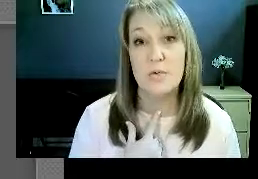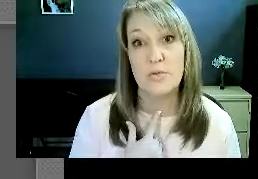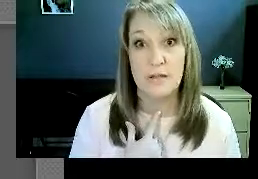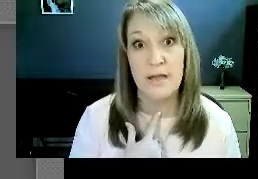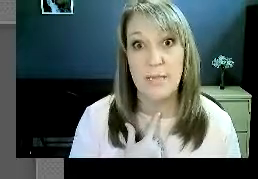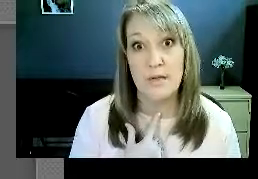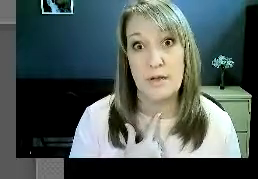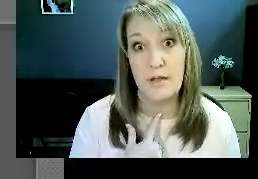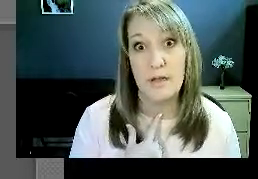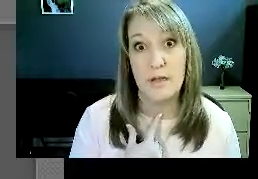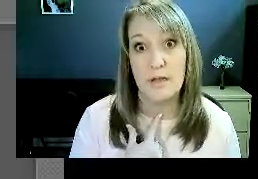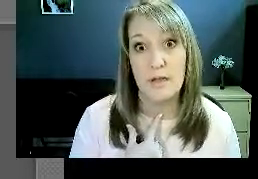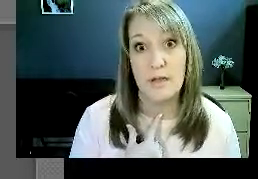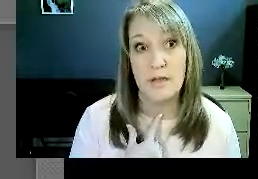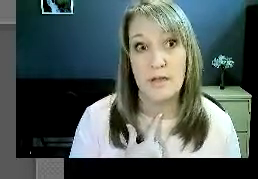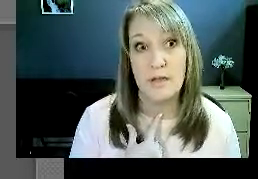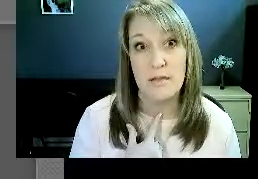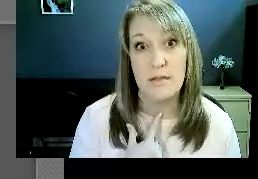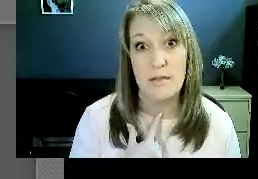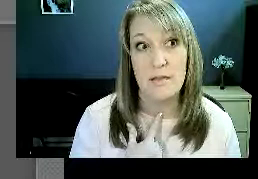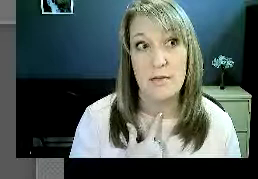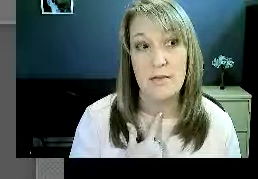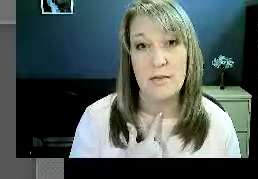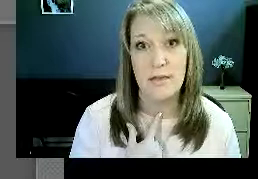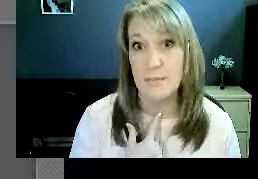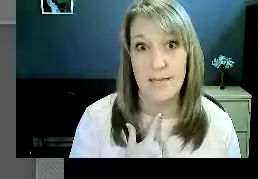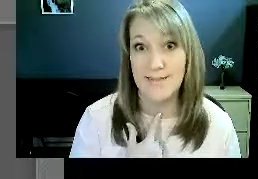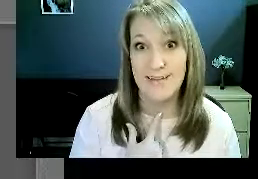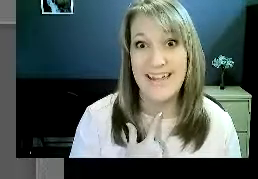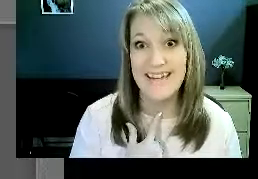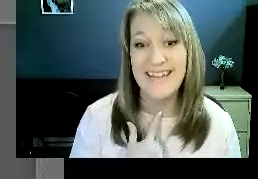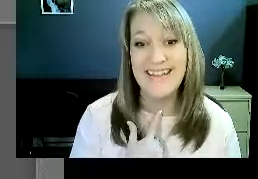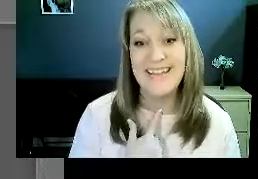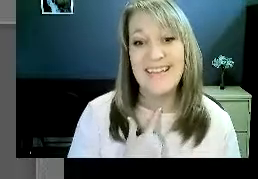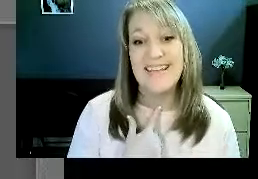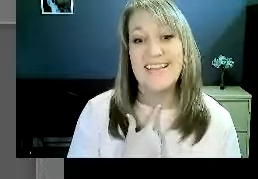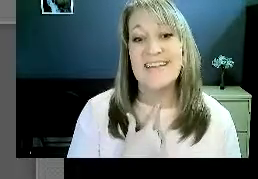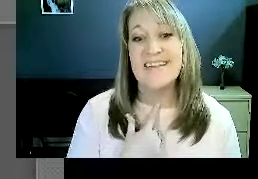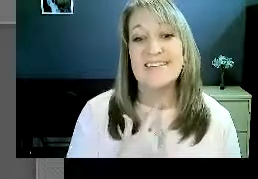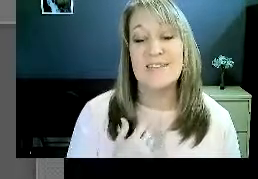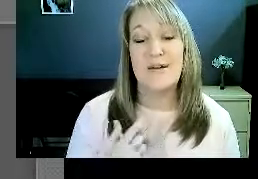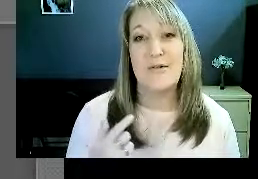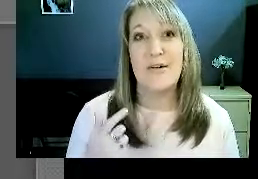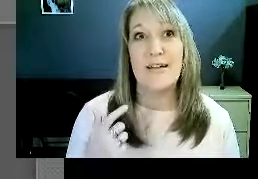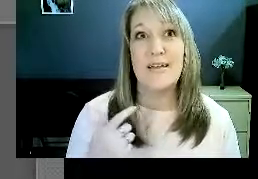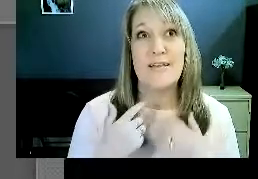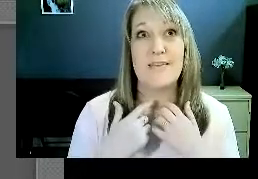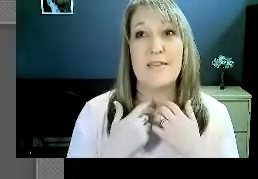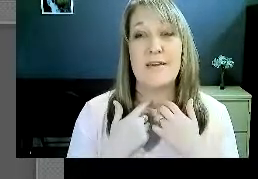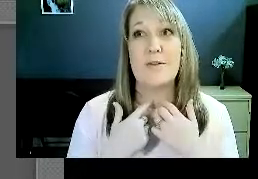I'm really happy today, you're thinking I'm not, right? So